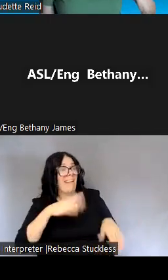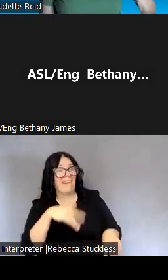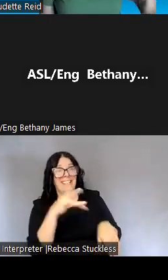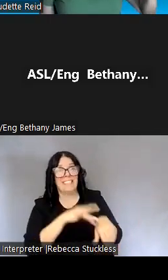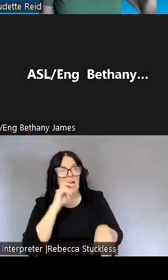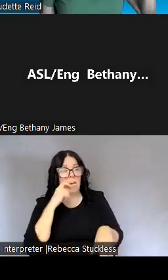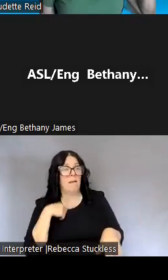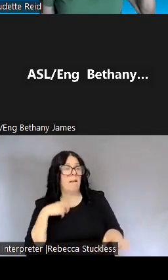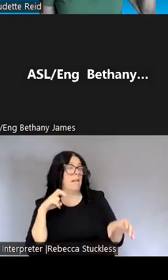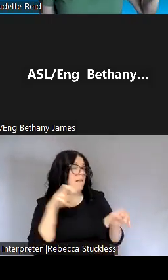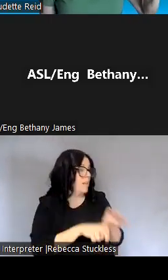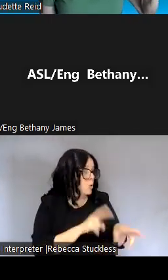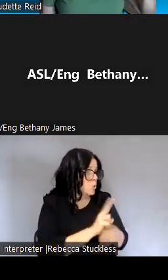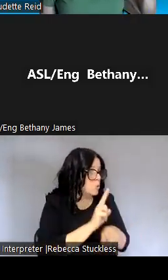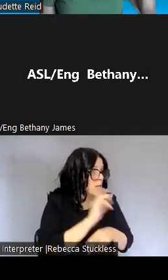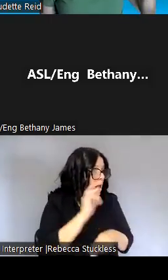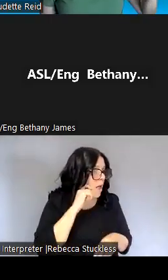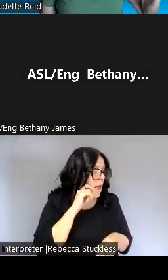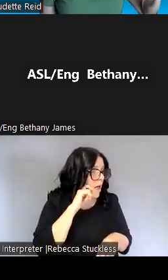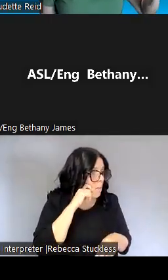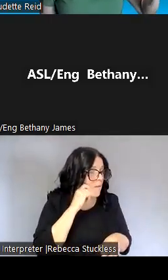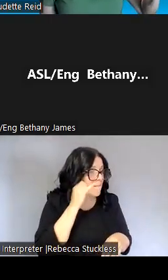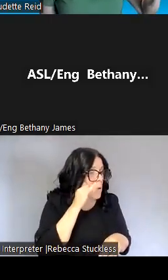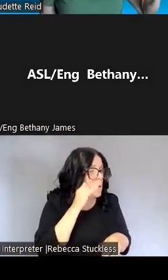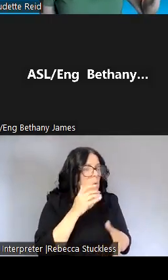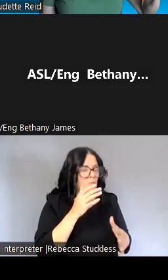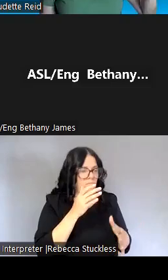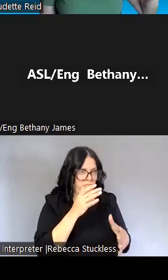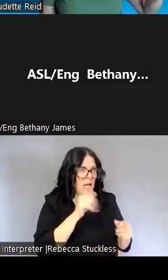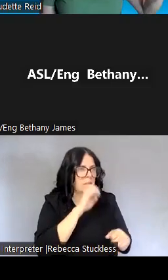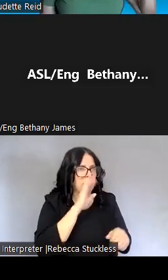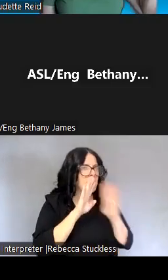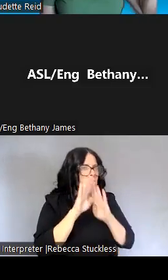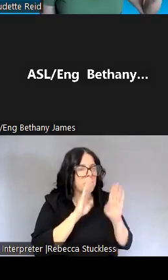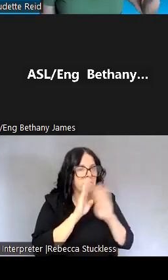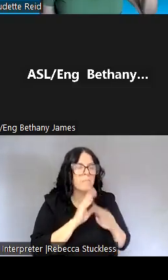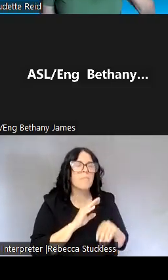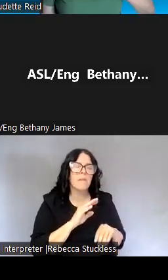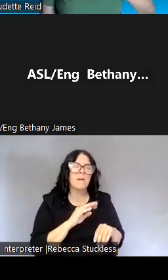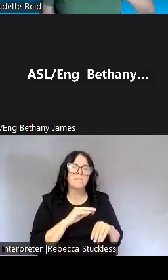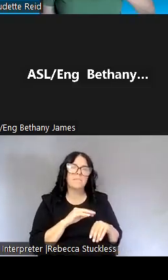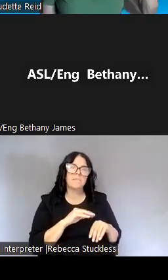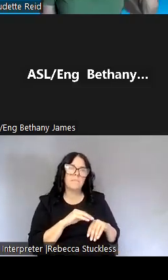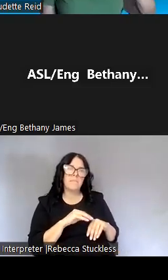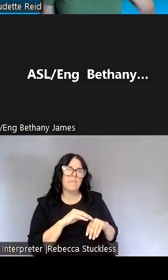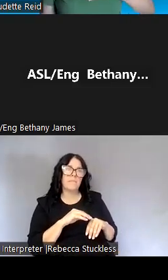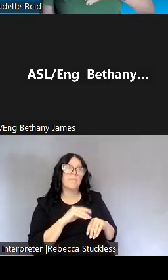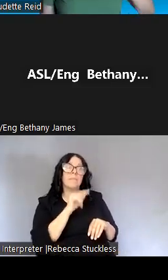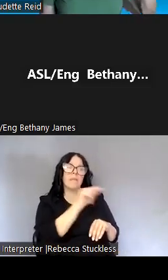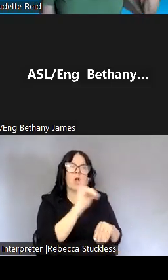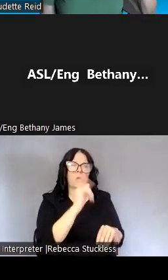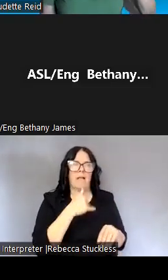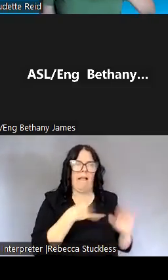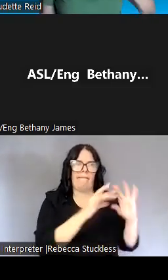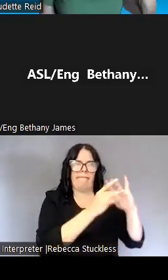frustrating. They have a lot of continuity features so that work or data can be moved from one device to